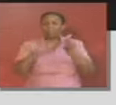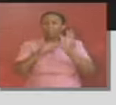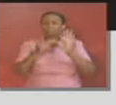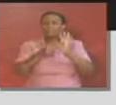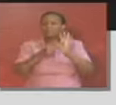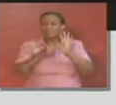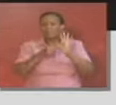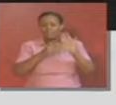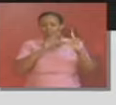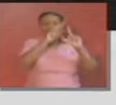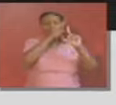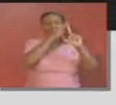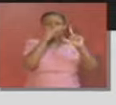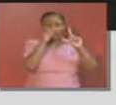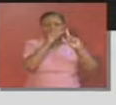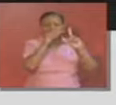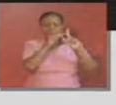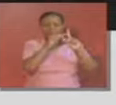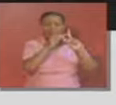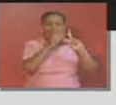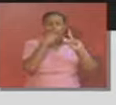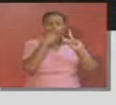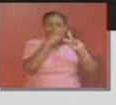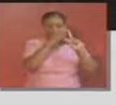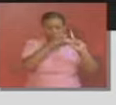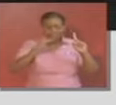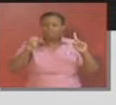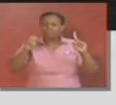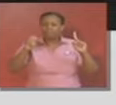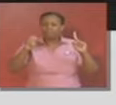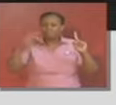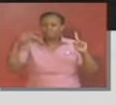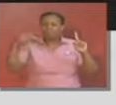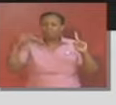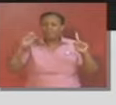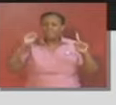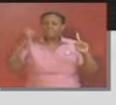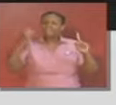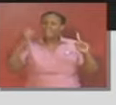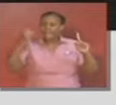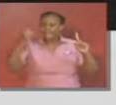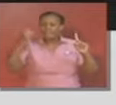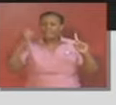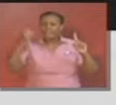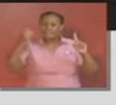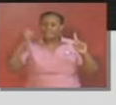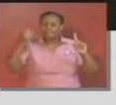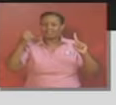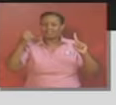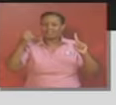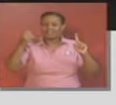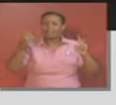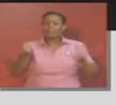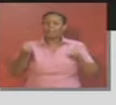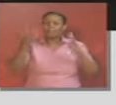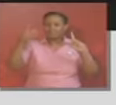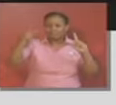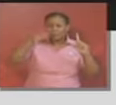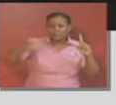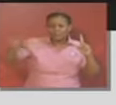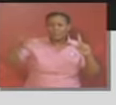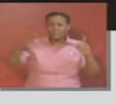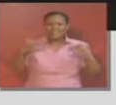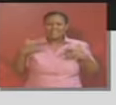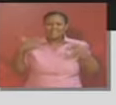the first layer of people in touch with an index case, a lot of those secondary contacts tend to be